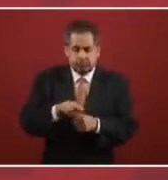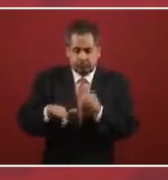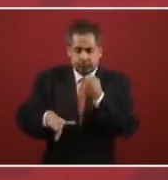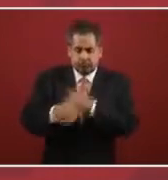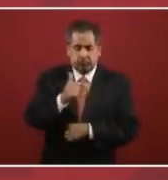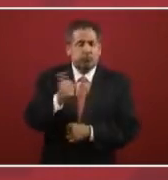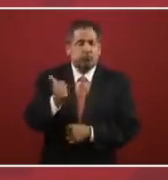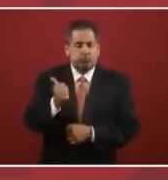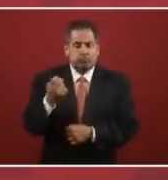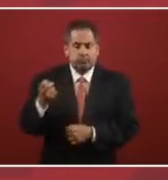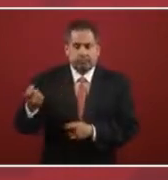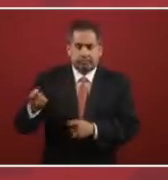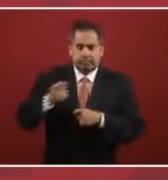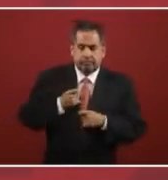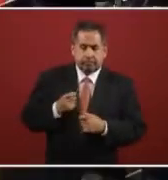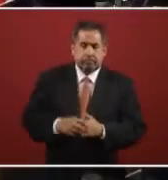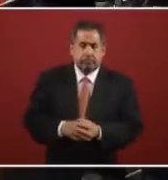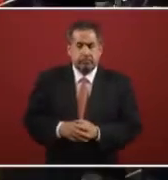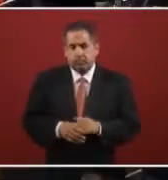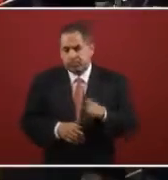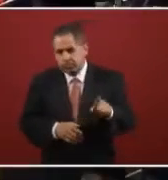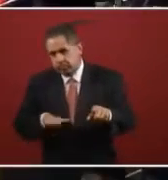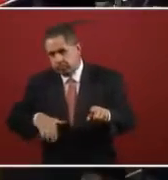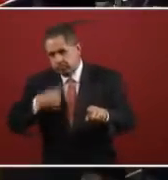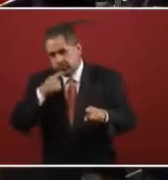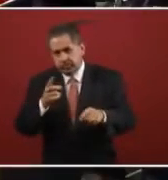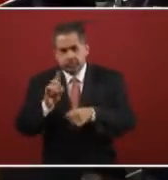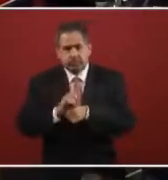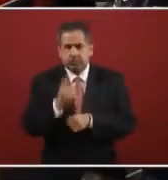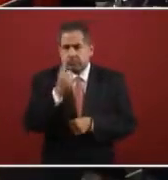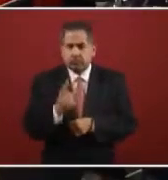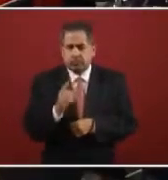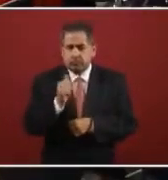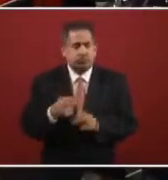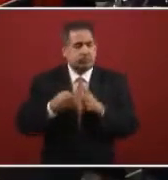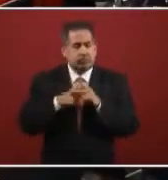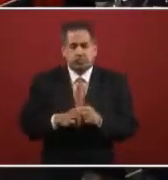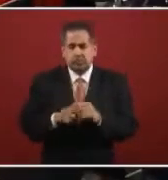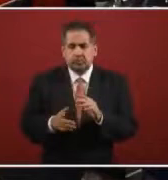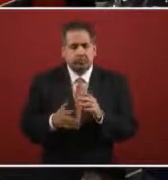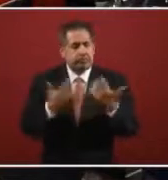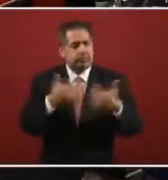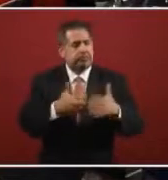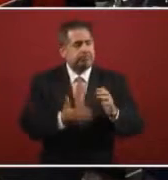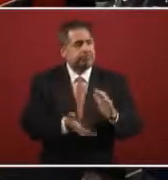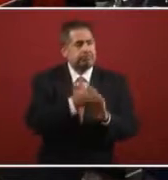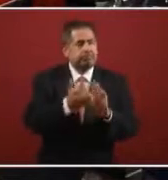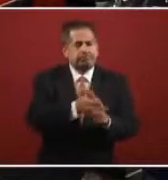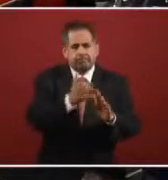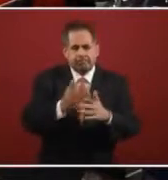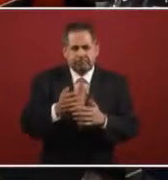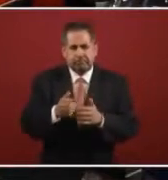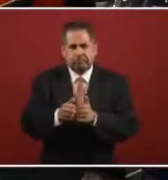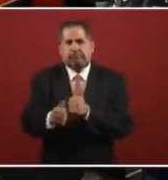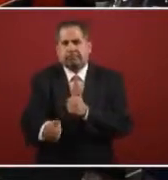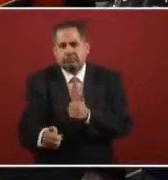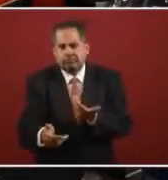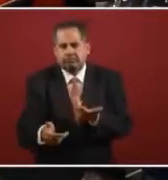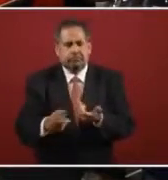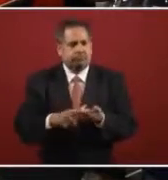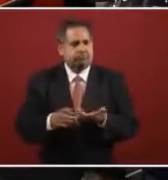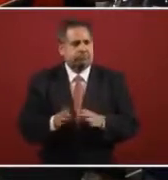agosto. so they're going to give the Pero usted results by the anuncia que 12th. el 1 de agosto empezarían estas empresas. But you said you're going to start existe un working on the desfase